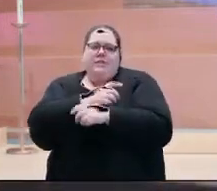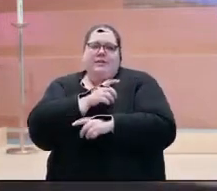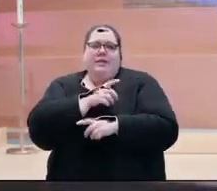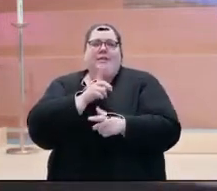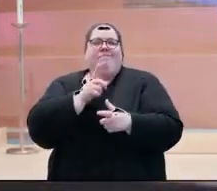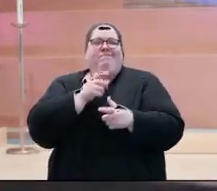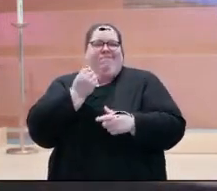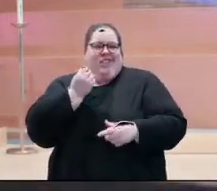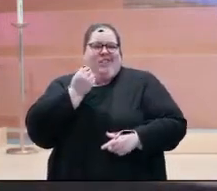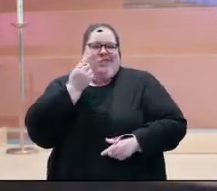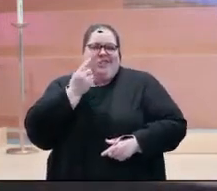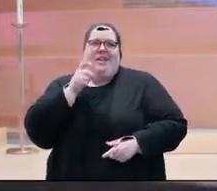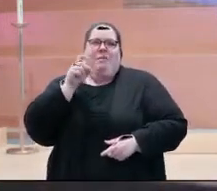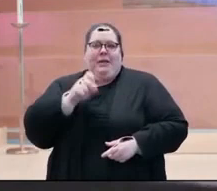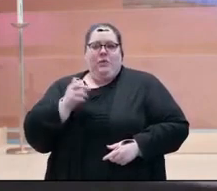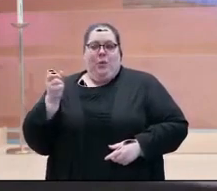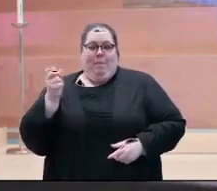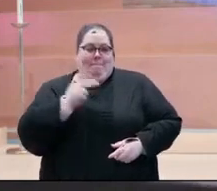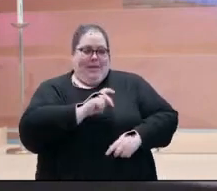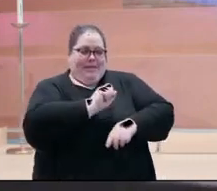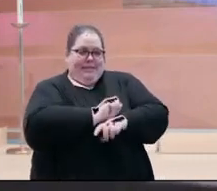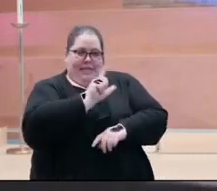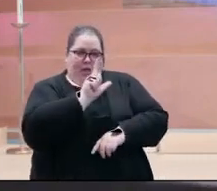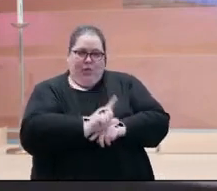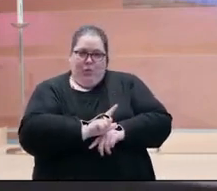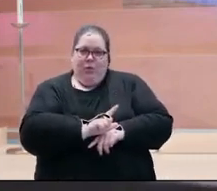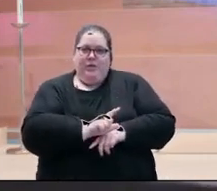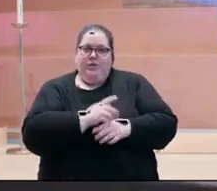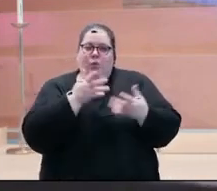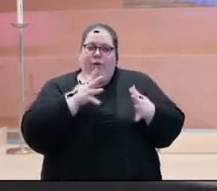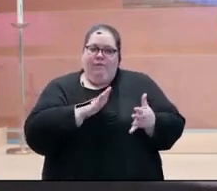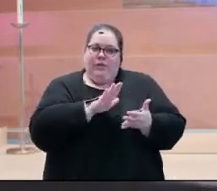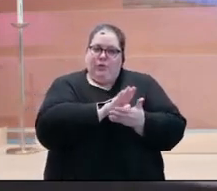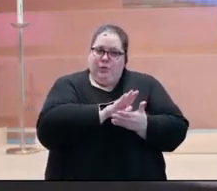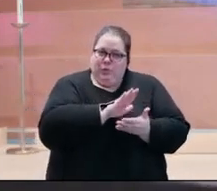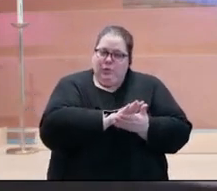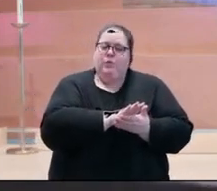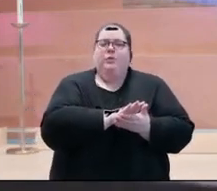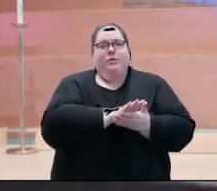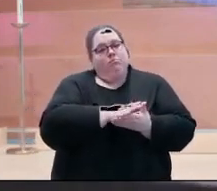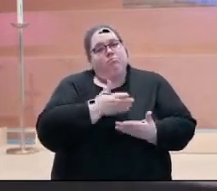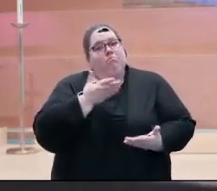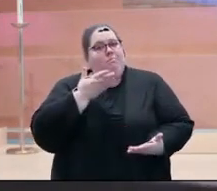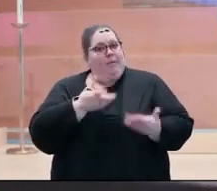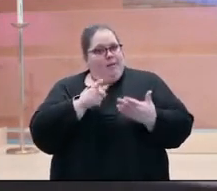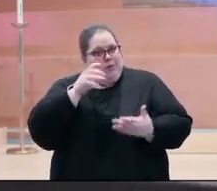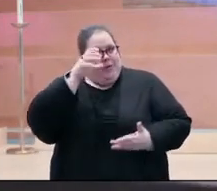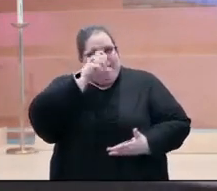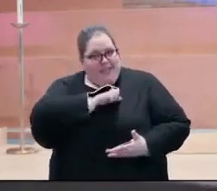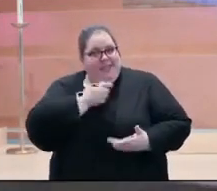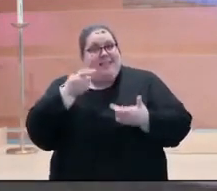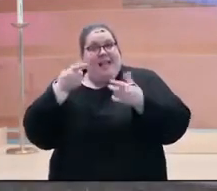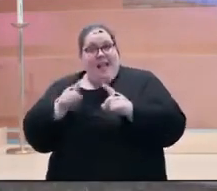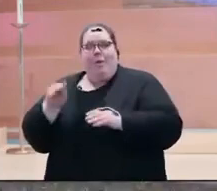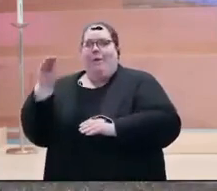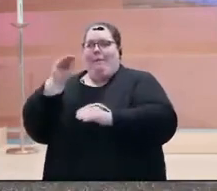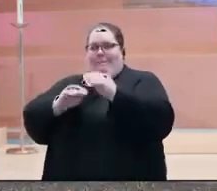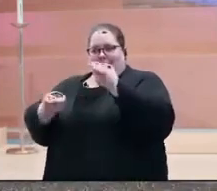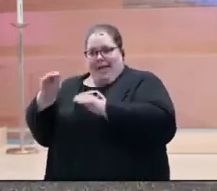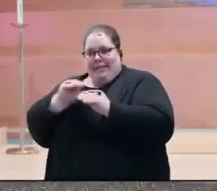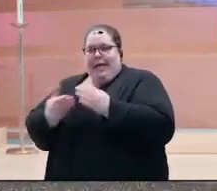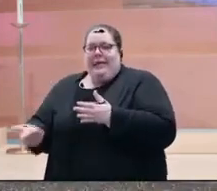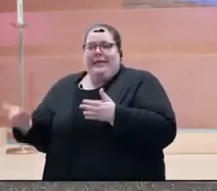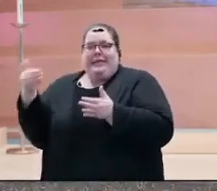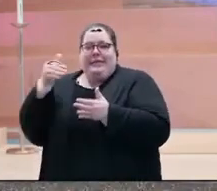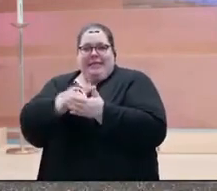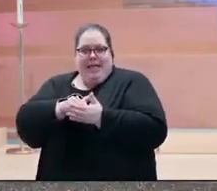we had to go back to St. Louis to finish seminary. And so, as you can maybe guess, we packed up all of our stuff again. This